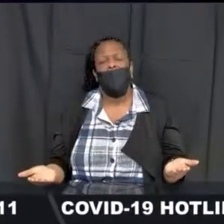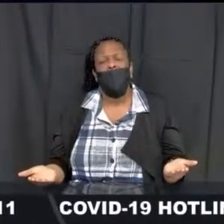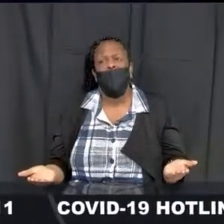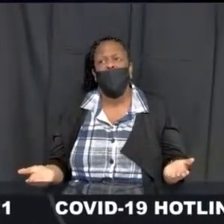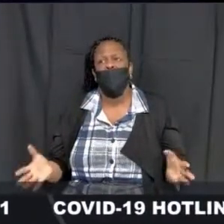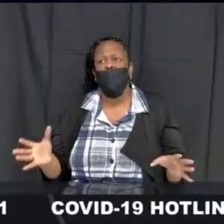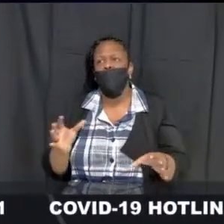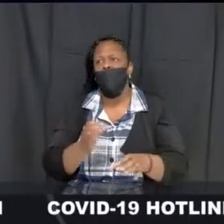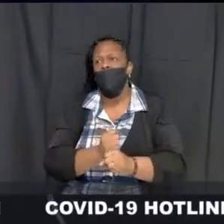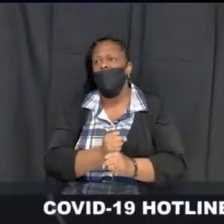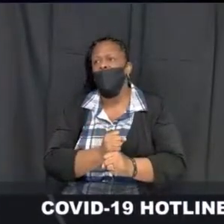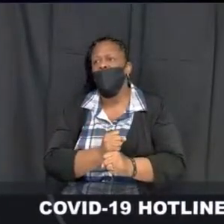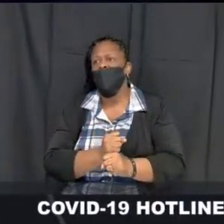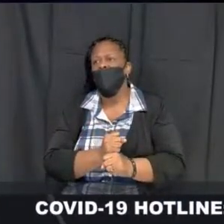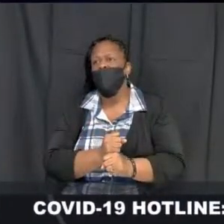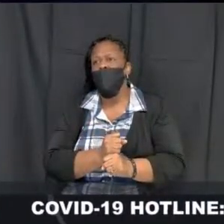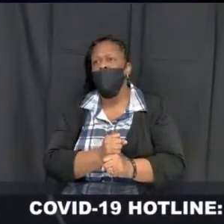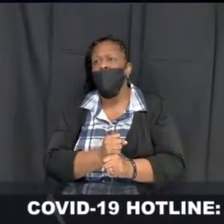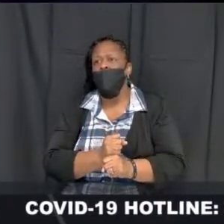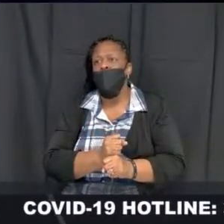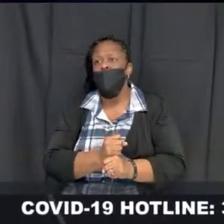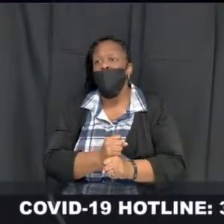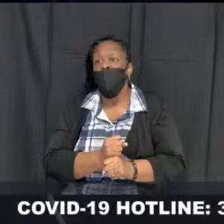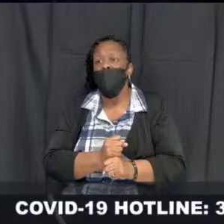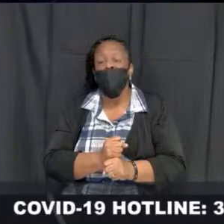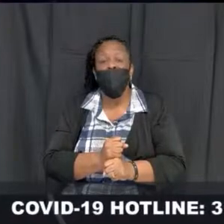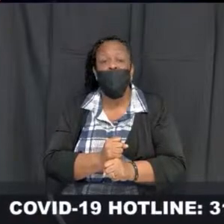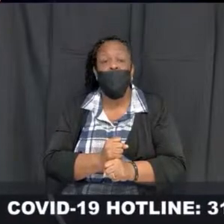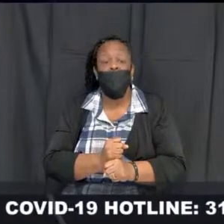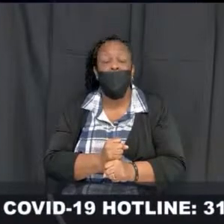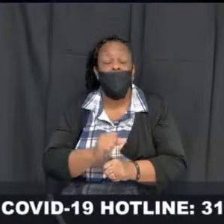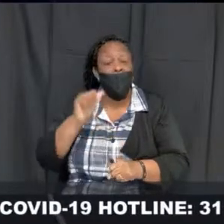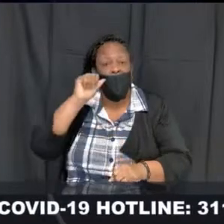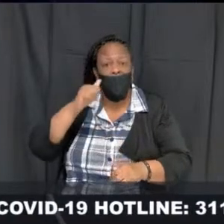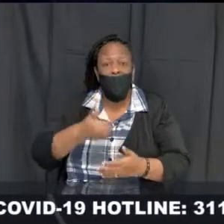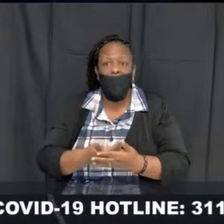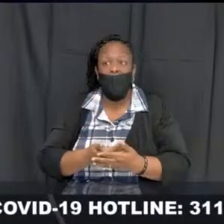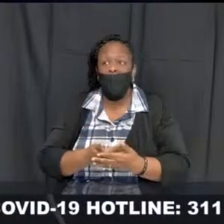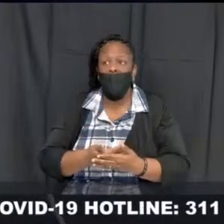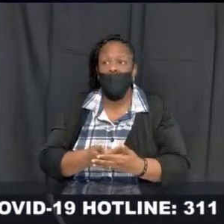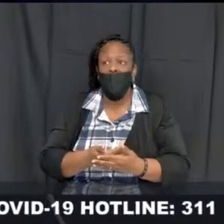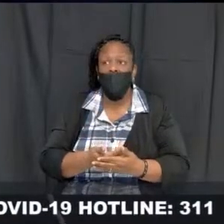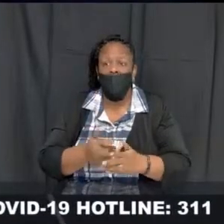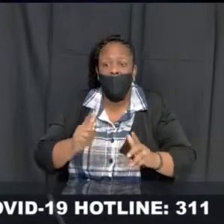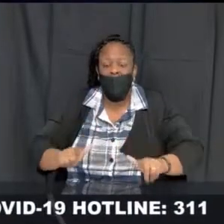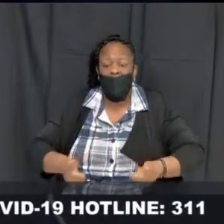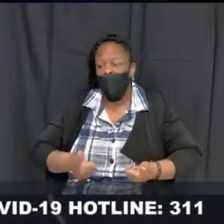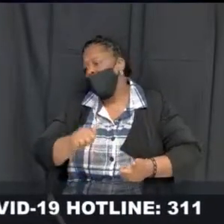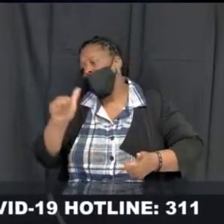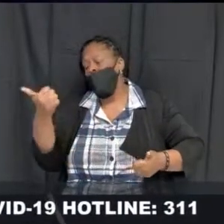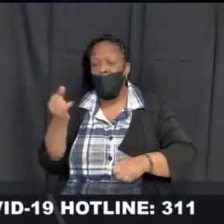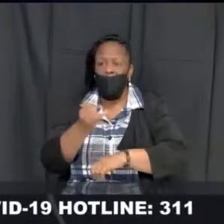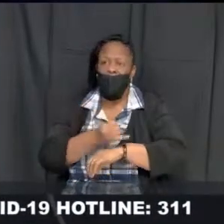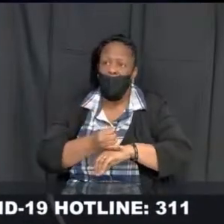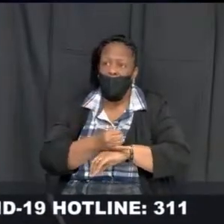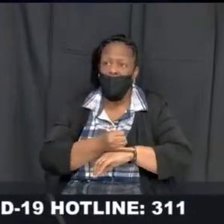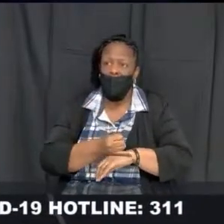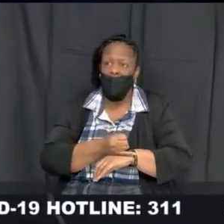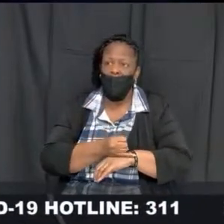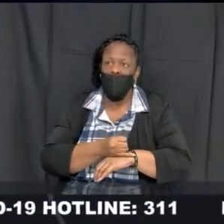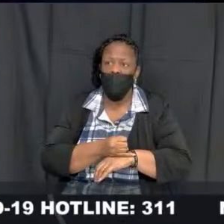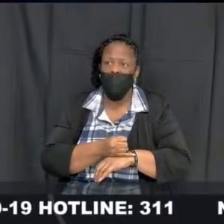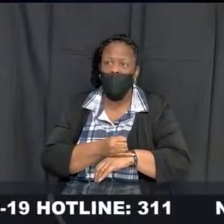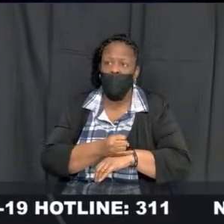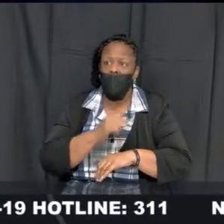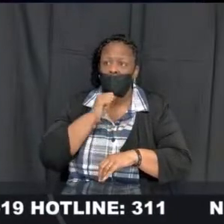I don't want to get personal. My daughter, she lives in another country. She's not in the medical field. She's not in the